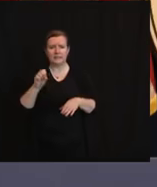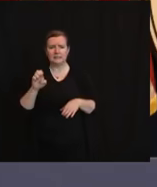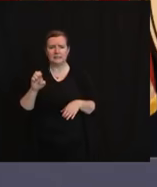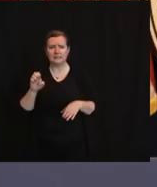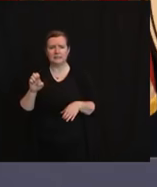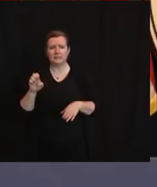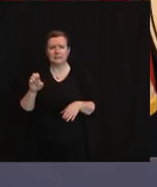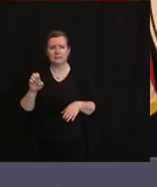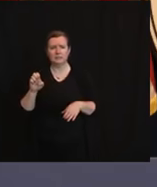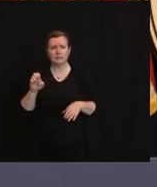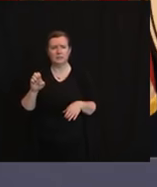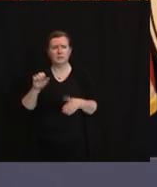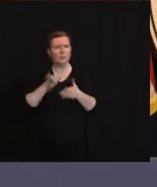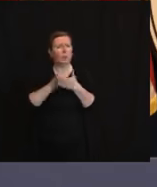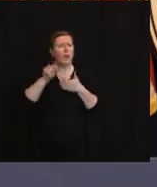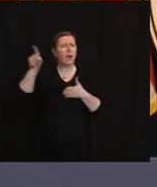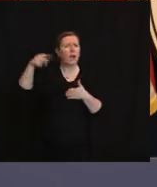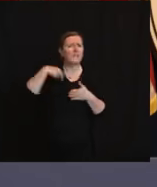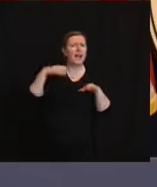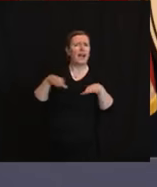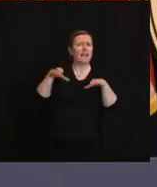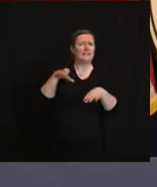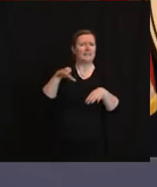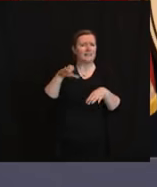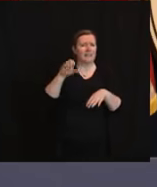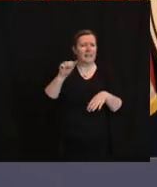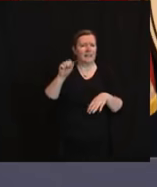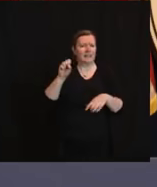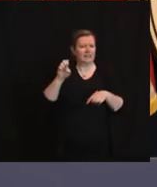or digressing. That's right. Can the state